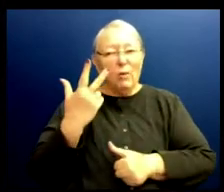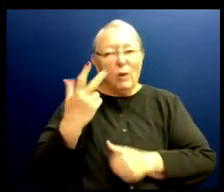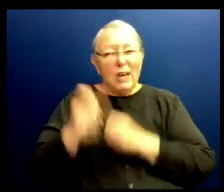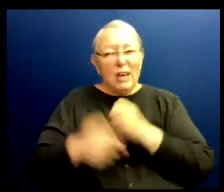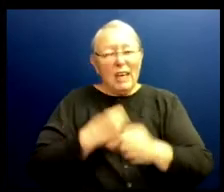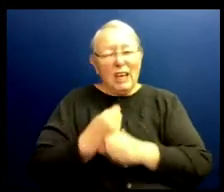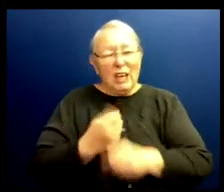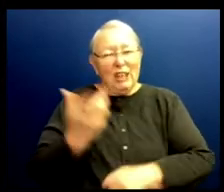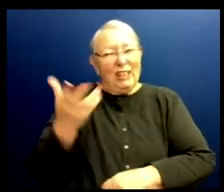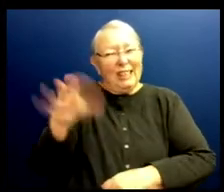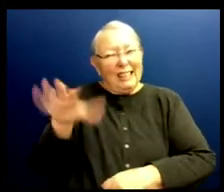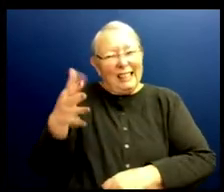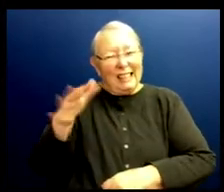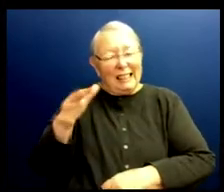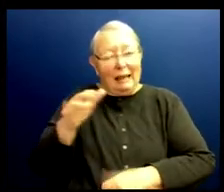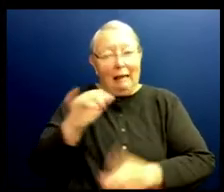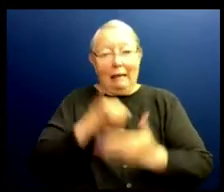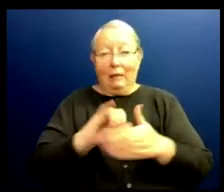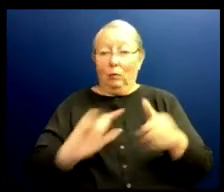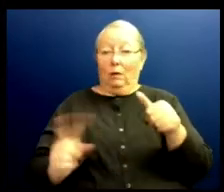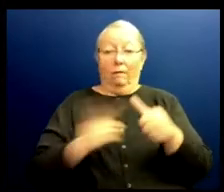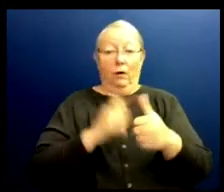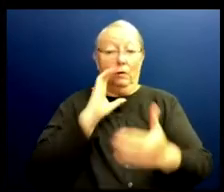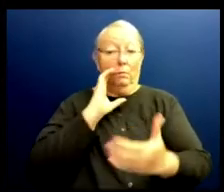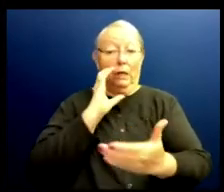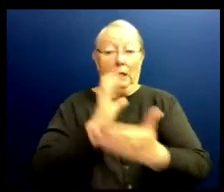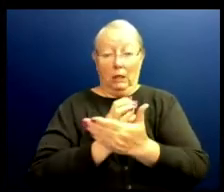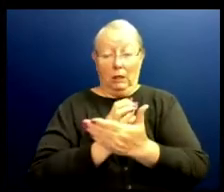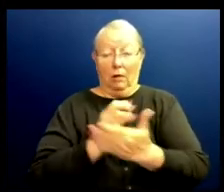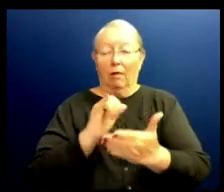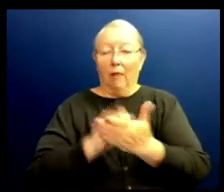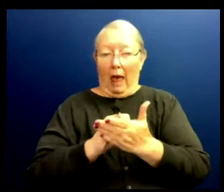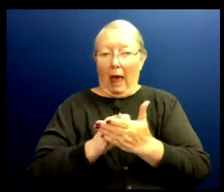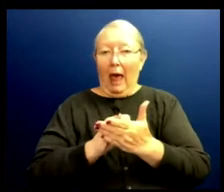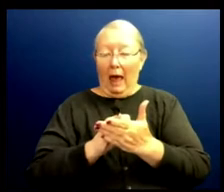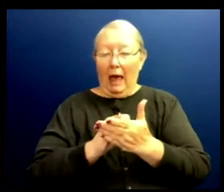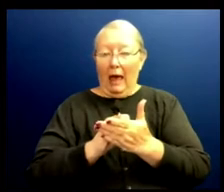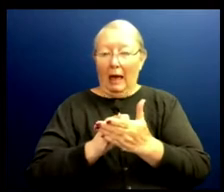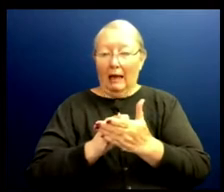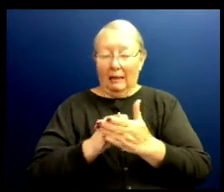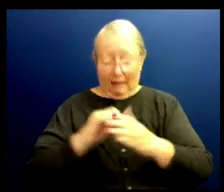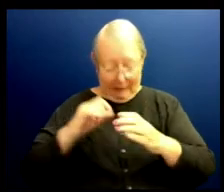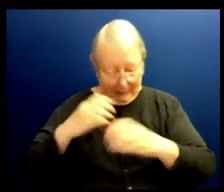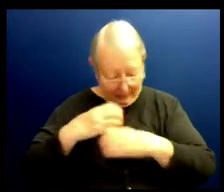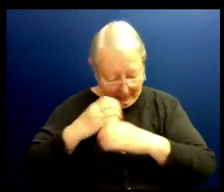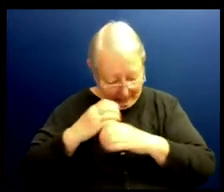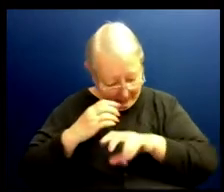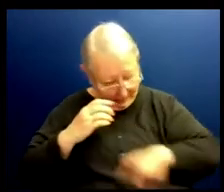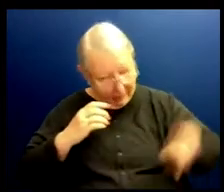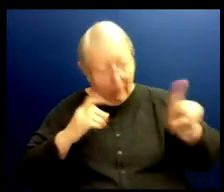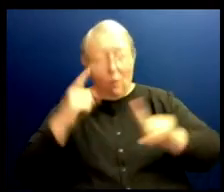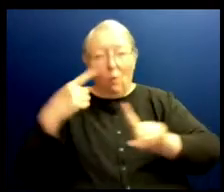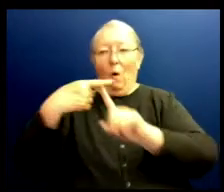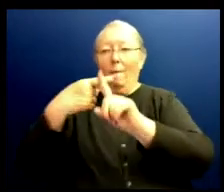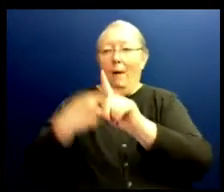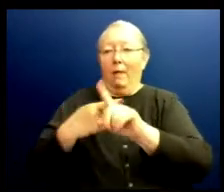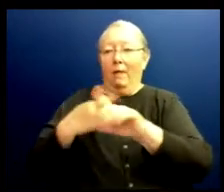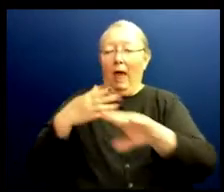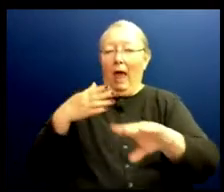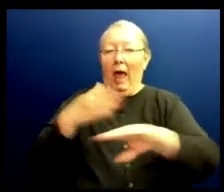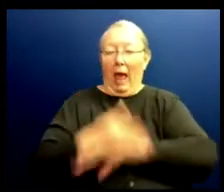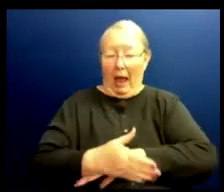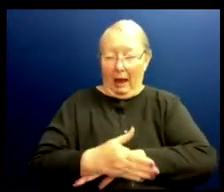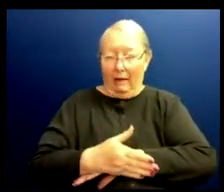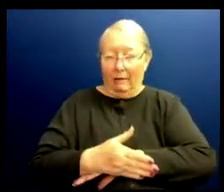an image, first image that was taken by the telescope a year, 1 month after the launch. It took a month to